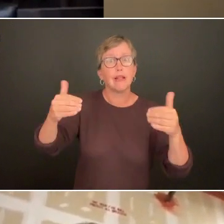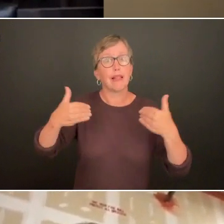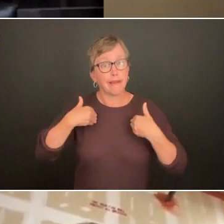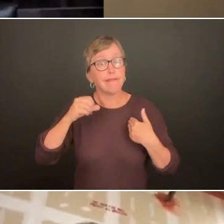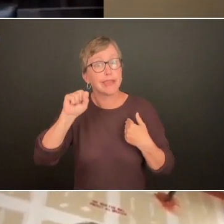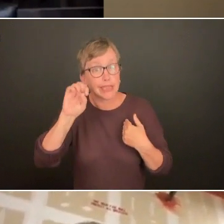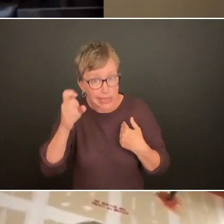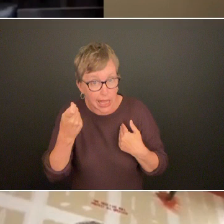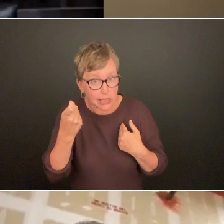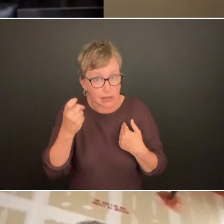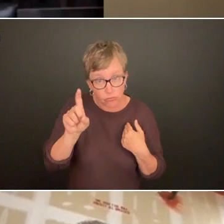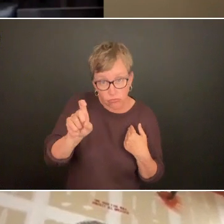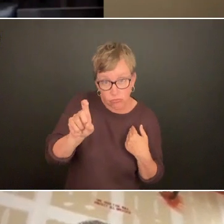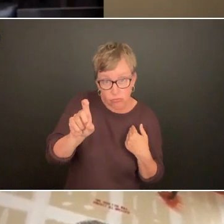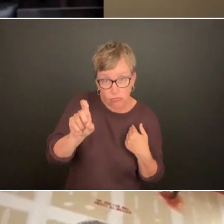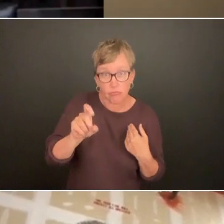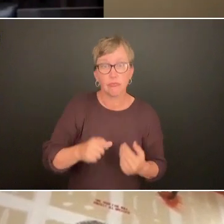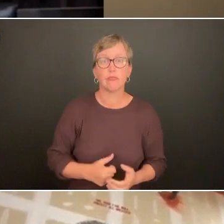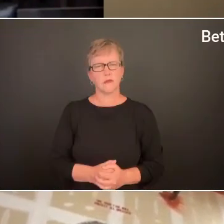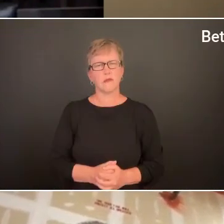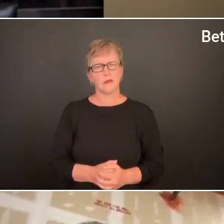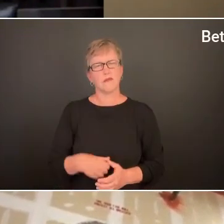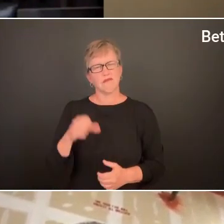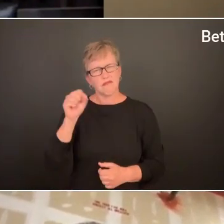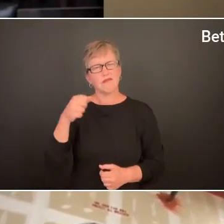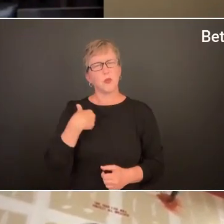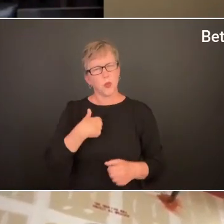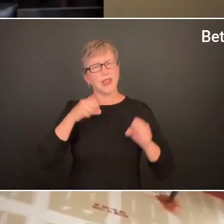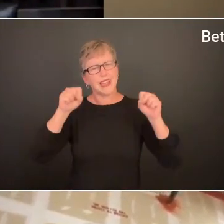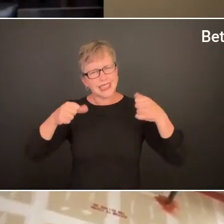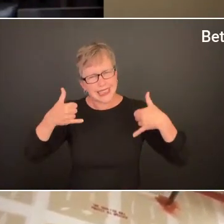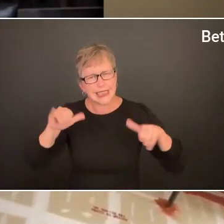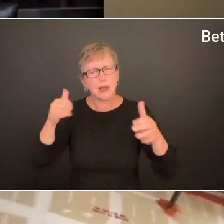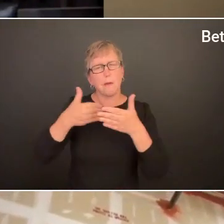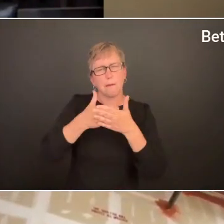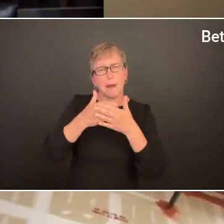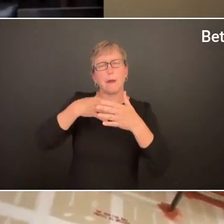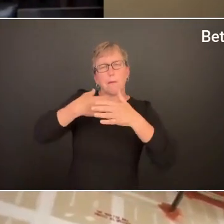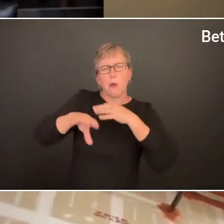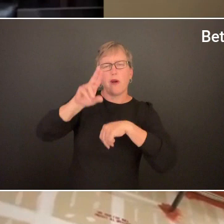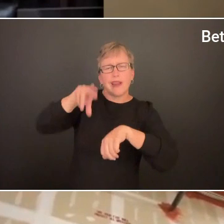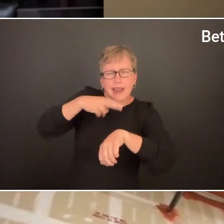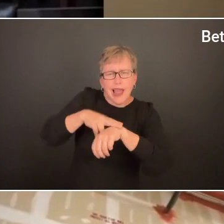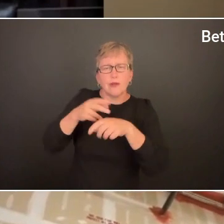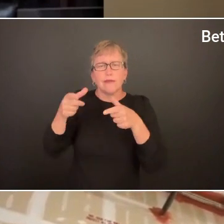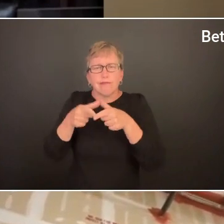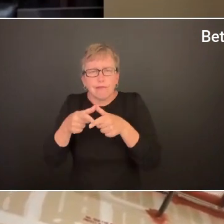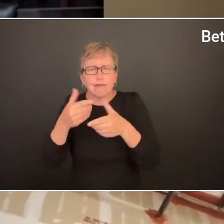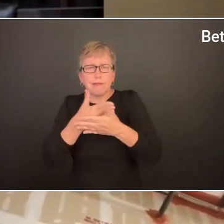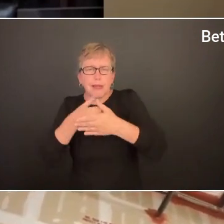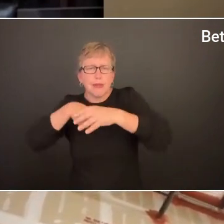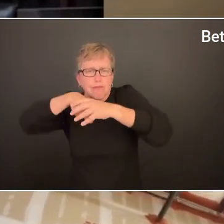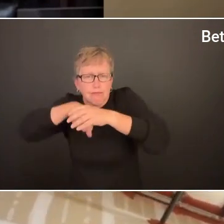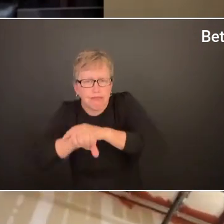and women can still have intercourse. Yes, and we can still give birth naturally. So that's